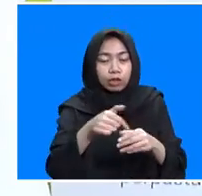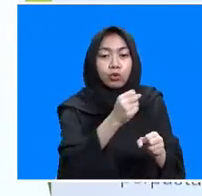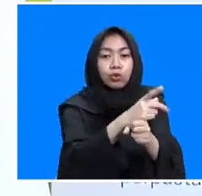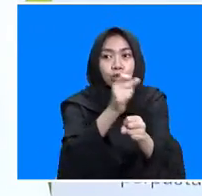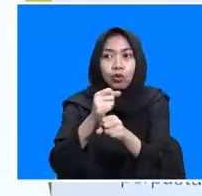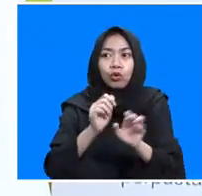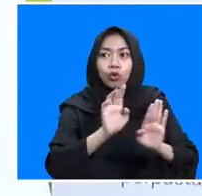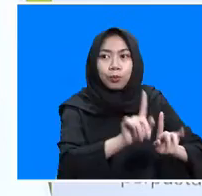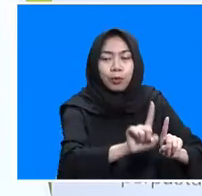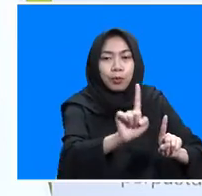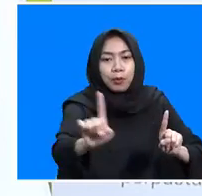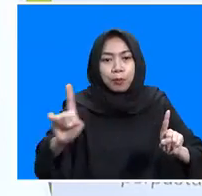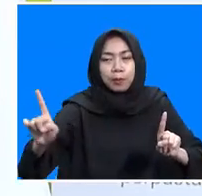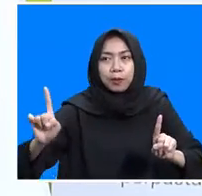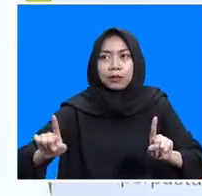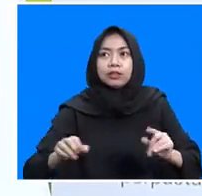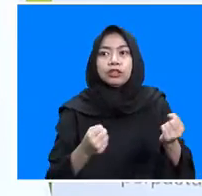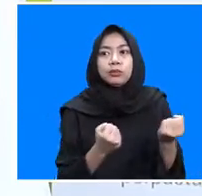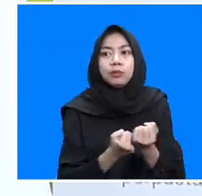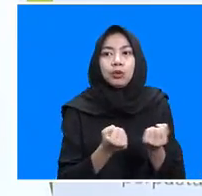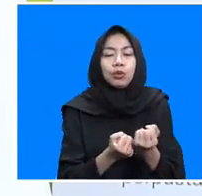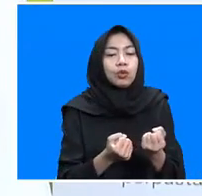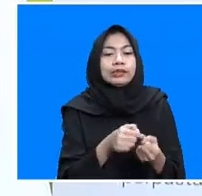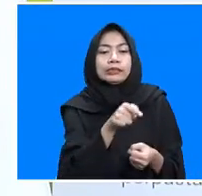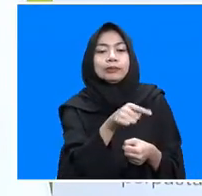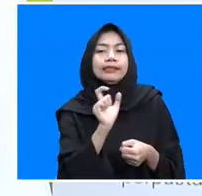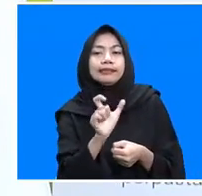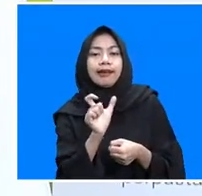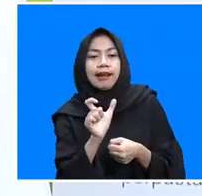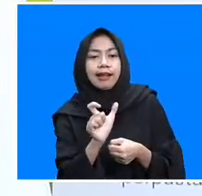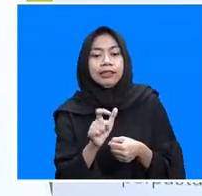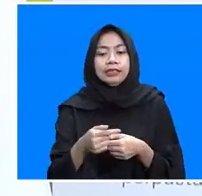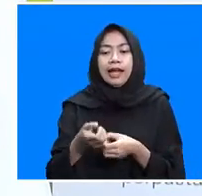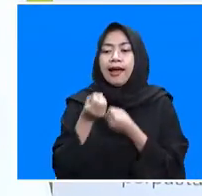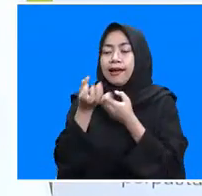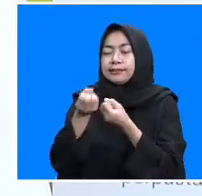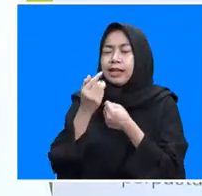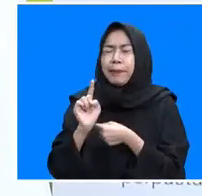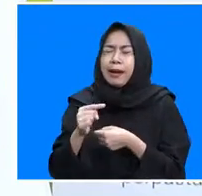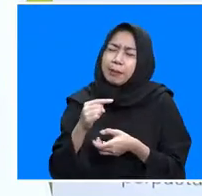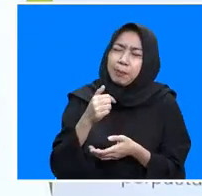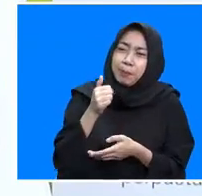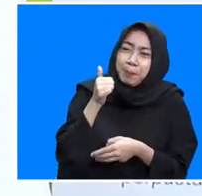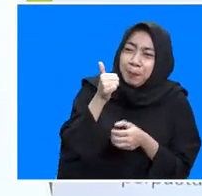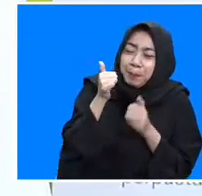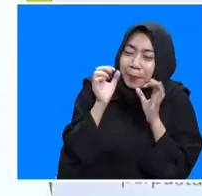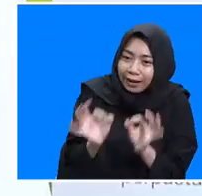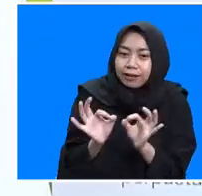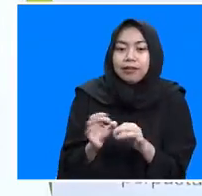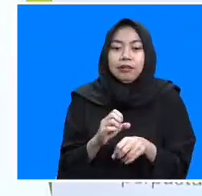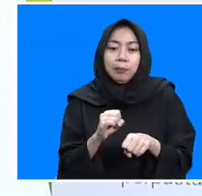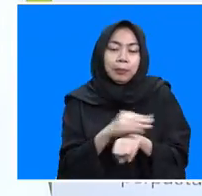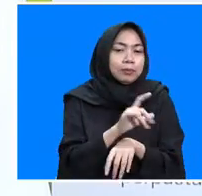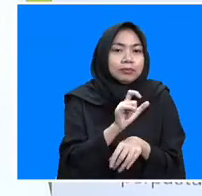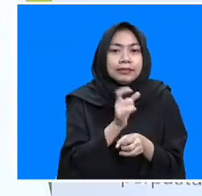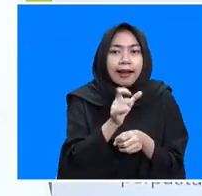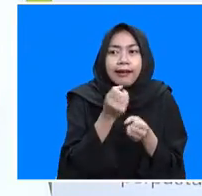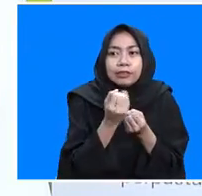to sort of, manage and understand the best practice that's out there about the different elements